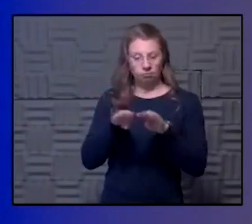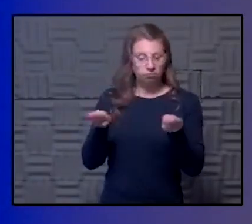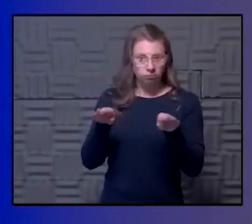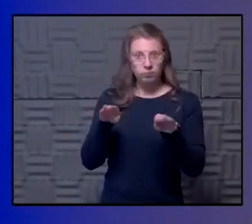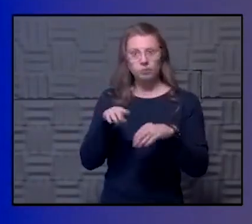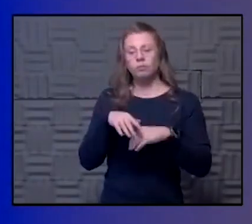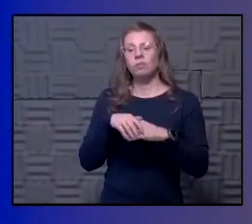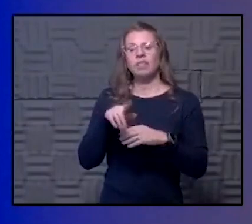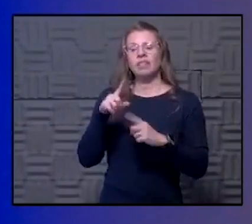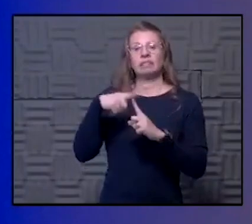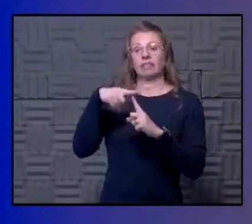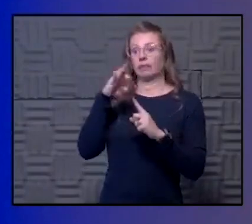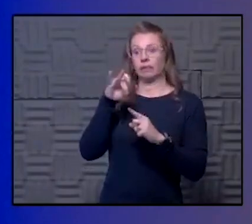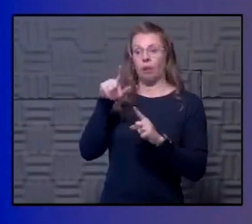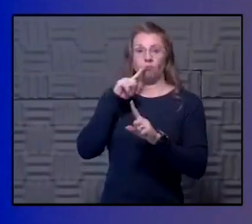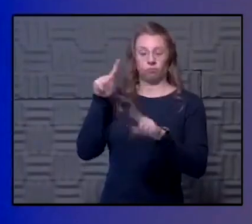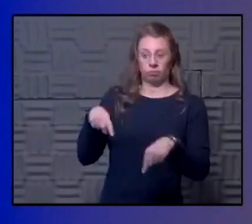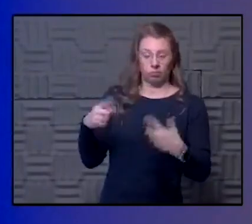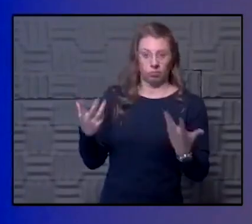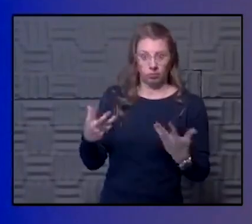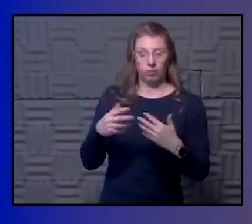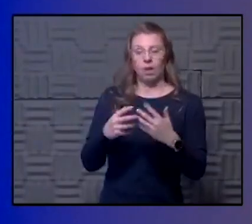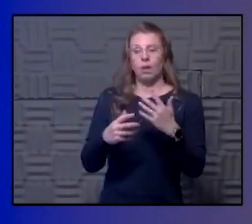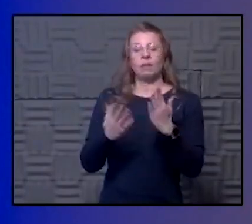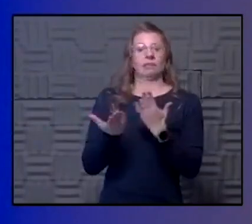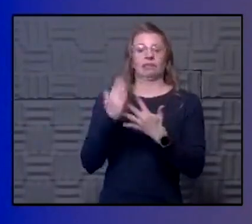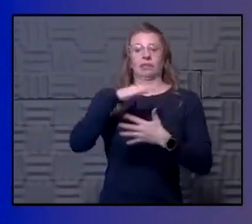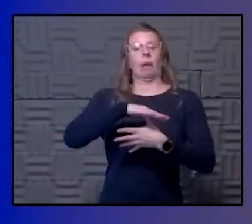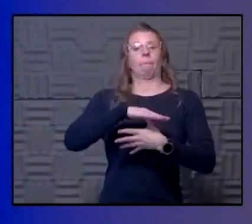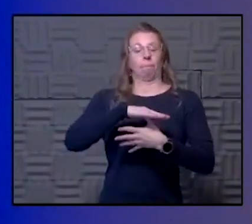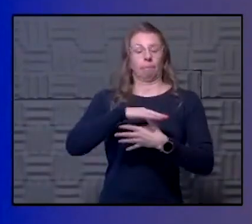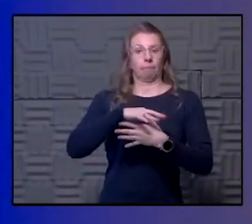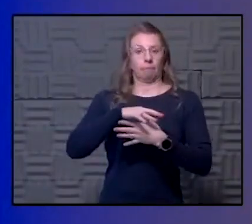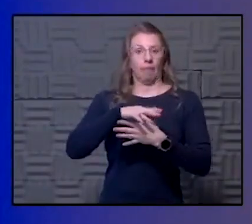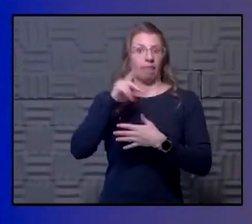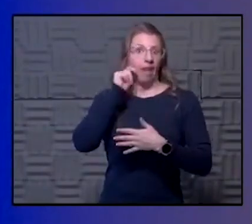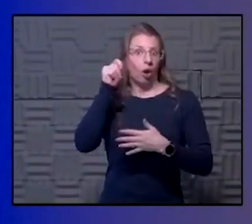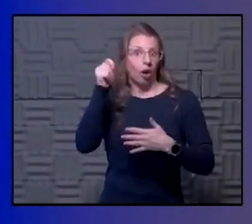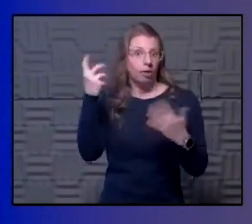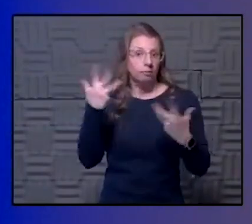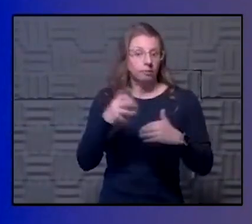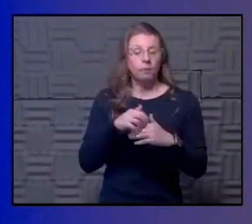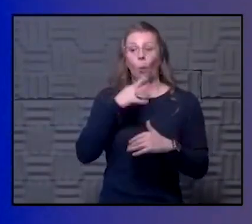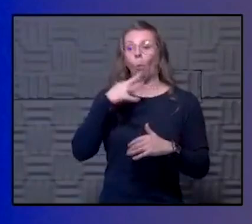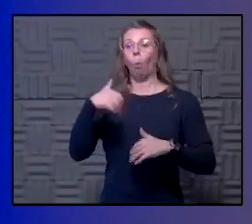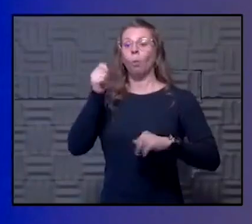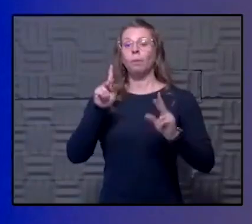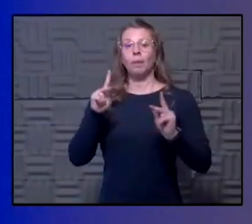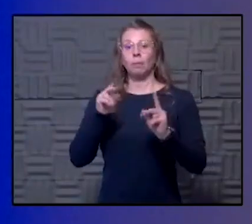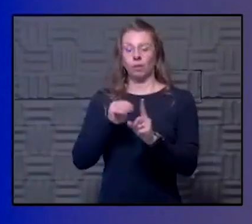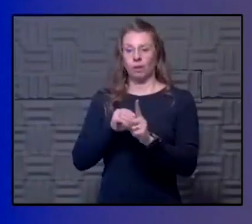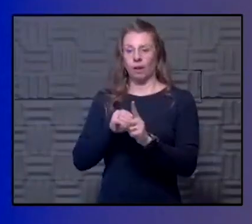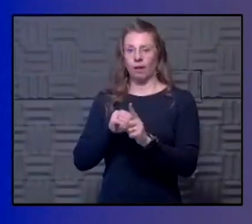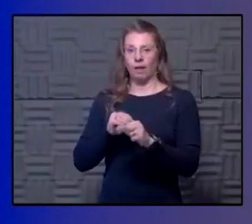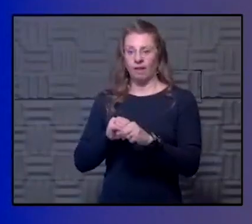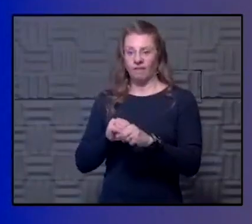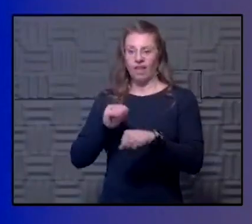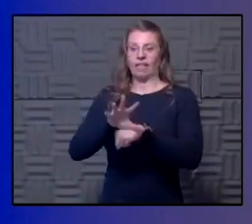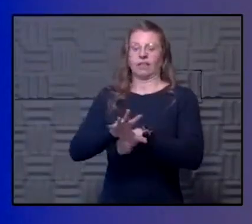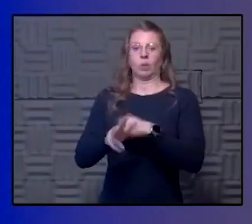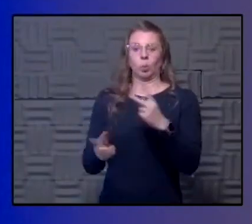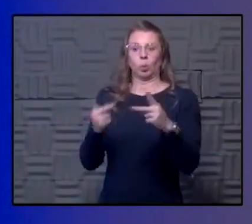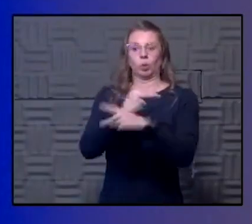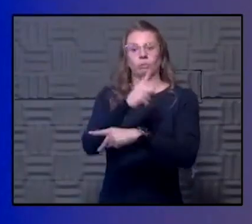T-cell responses. One of the main theories, or one of the theories out there, is that, older people are affected more because